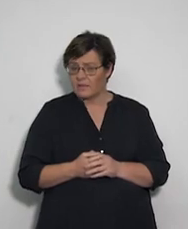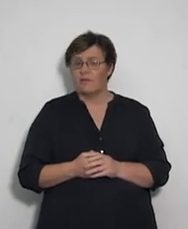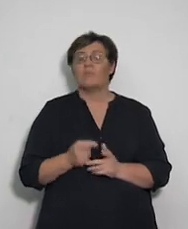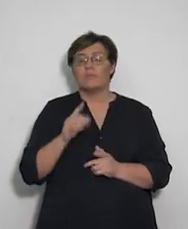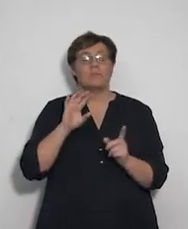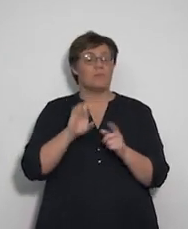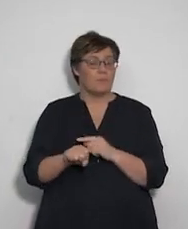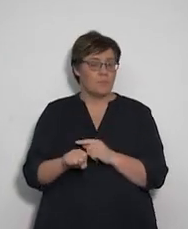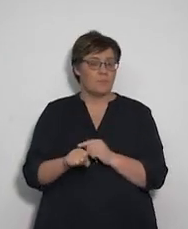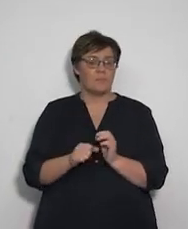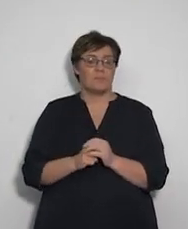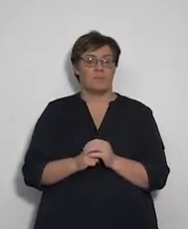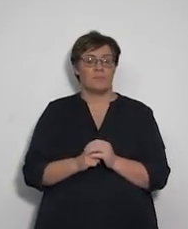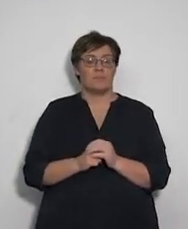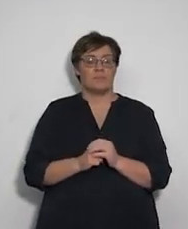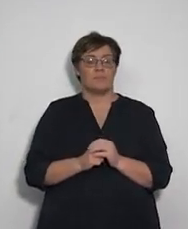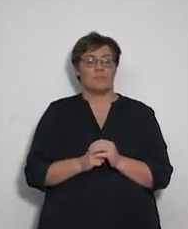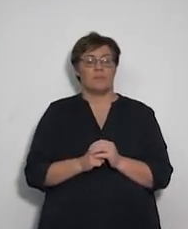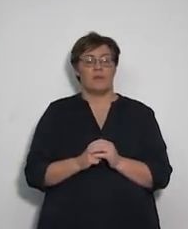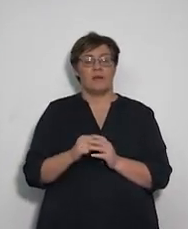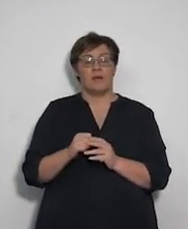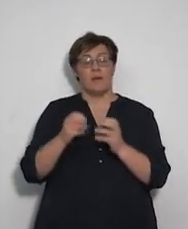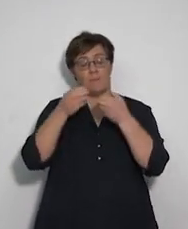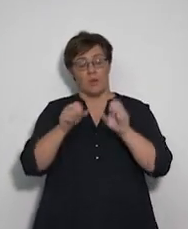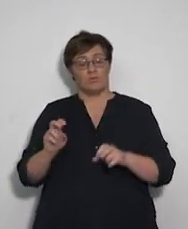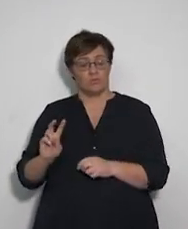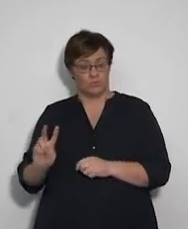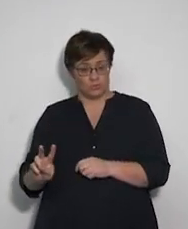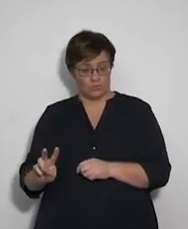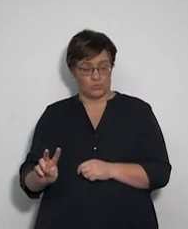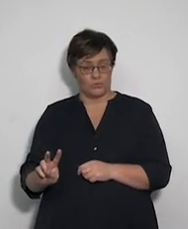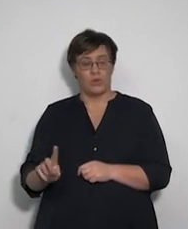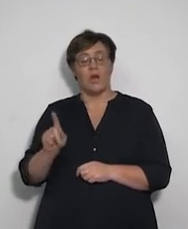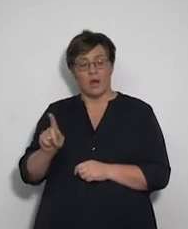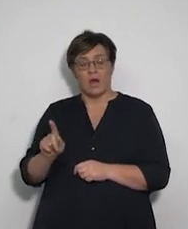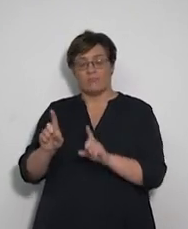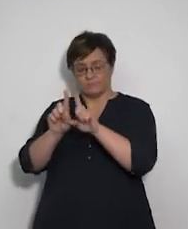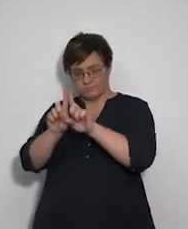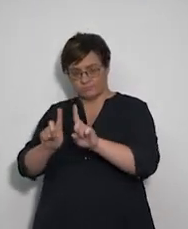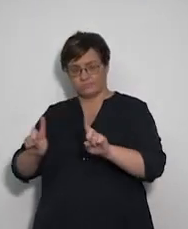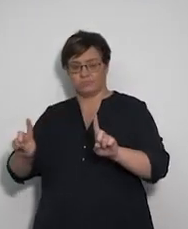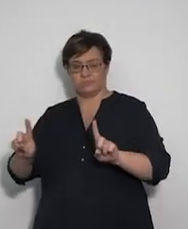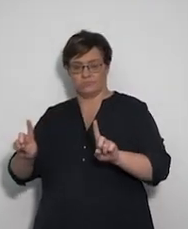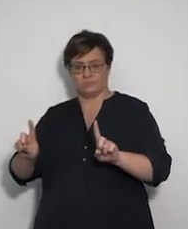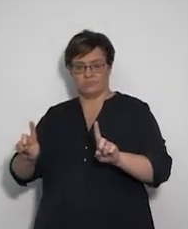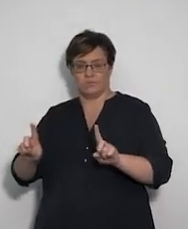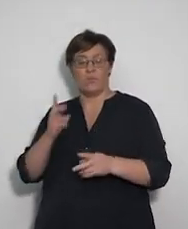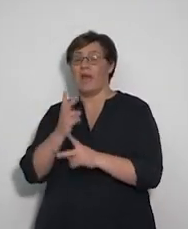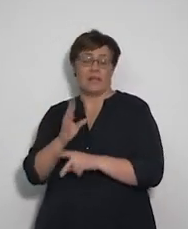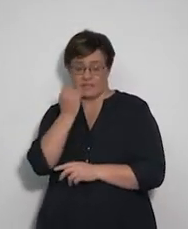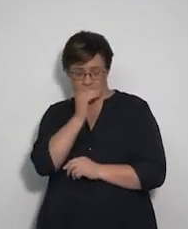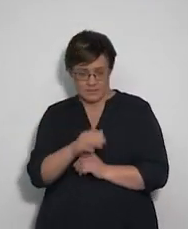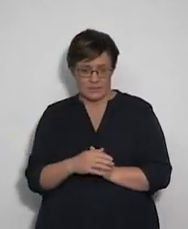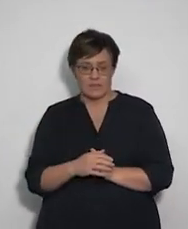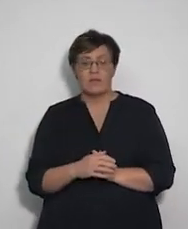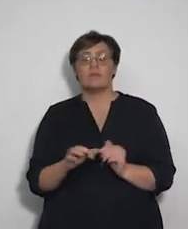it's important that we recognize that during meiosis 2, that chromosomes are moving apart. Sorry, let me say